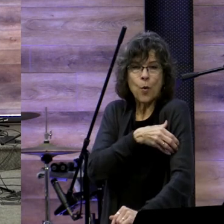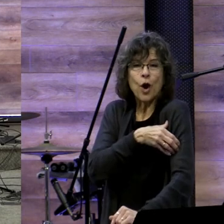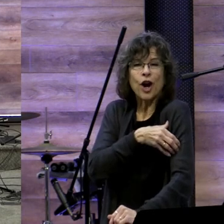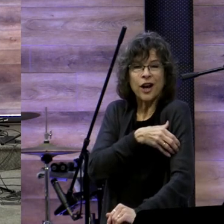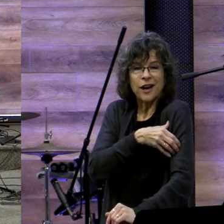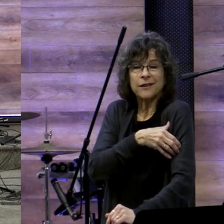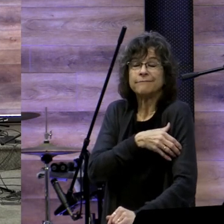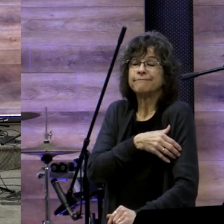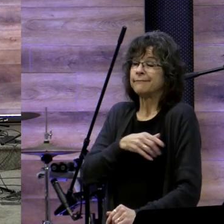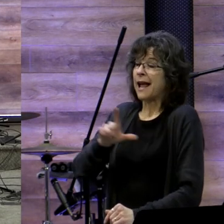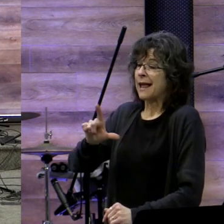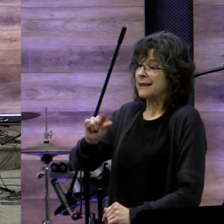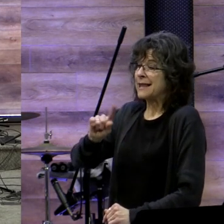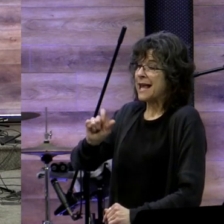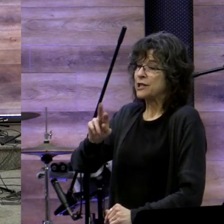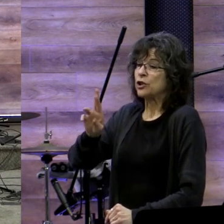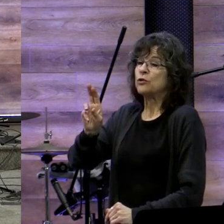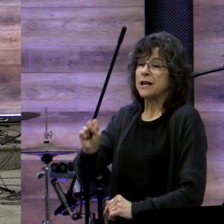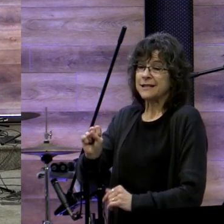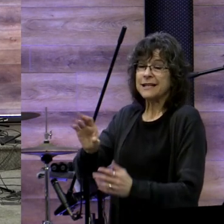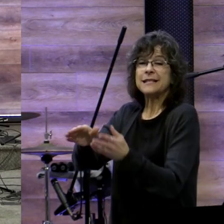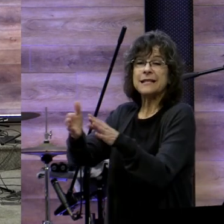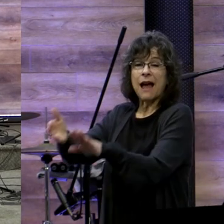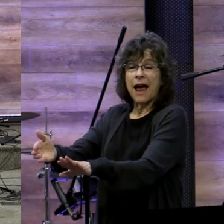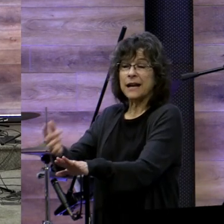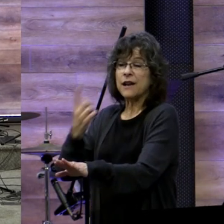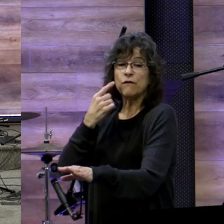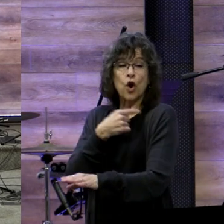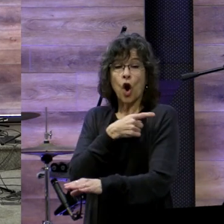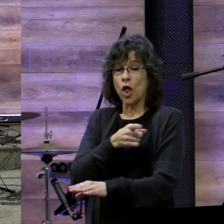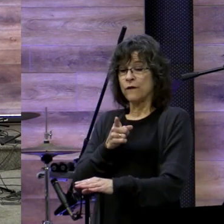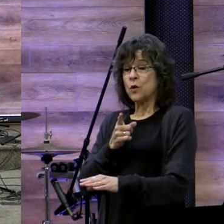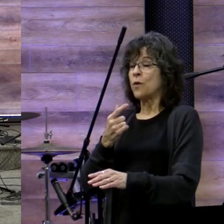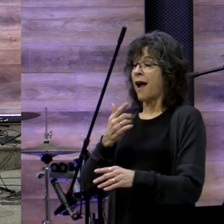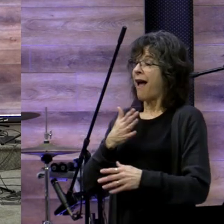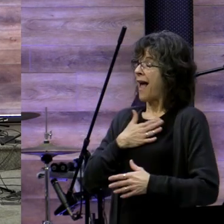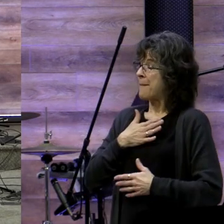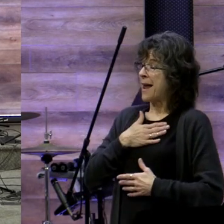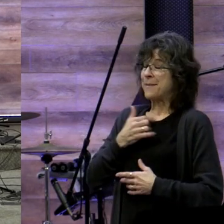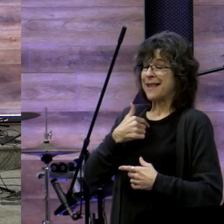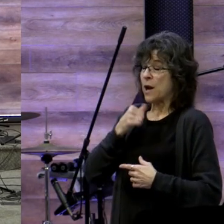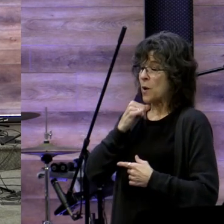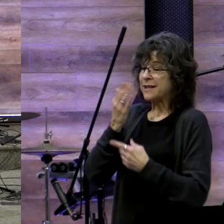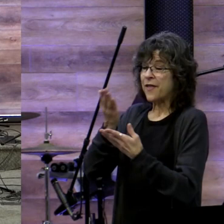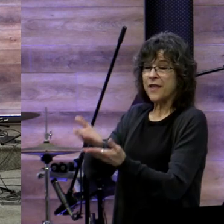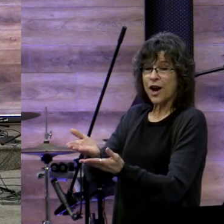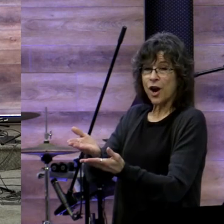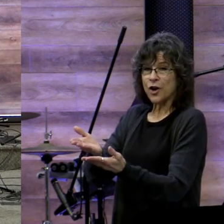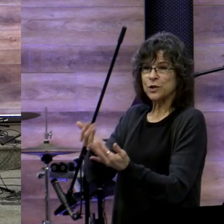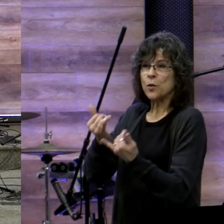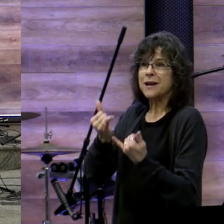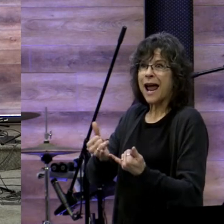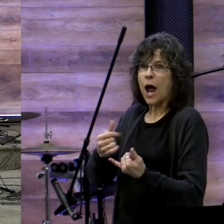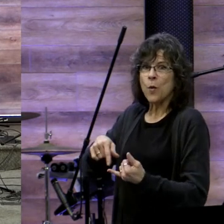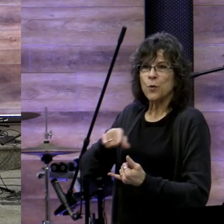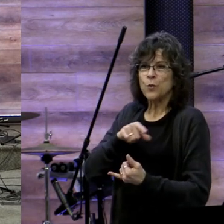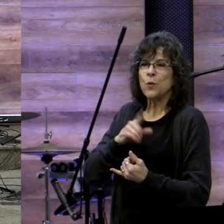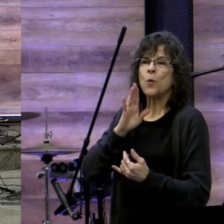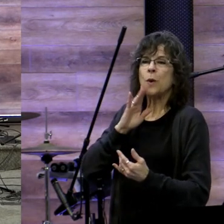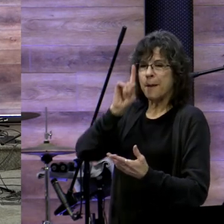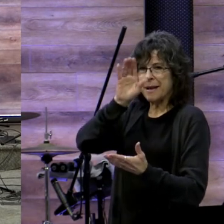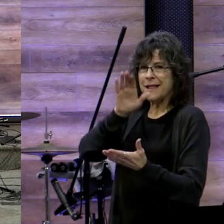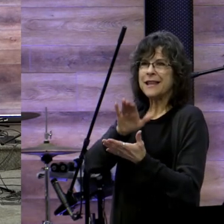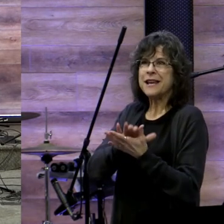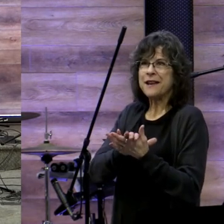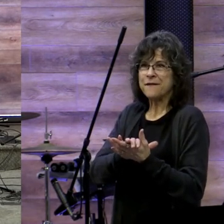Lazarus has died, and for your sake, I'm glad that I was not there, so that you may believe. But let's